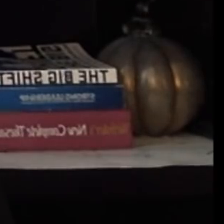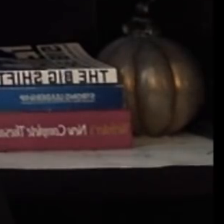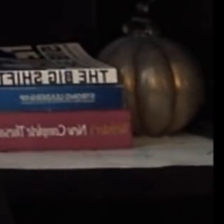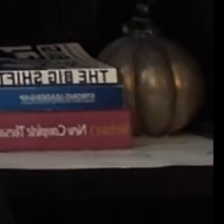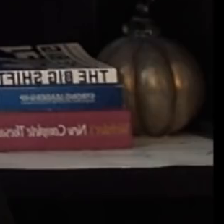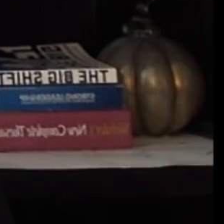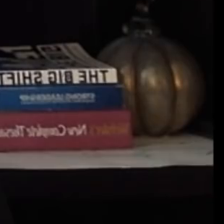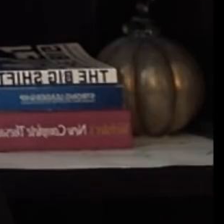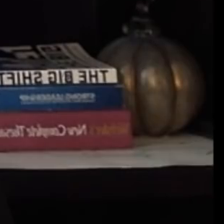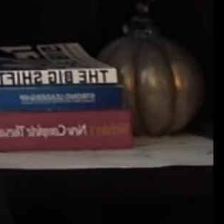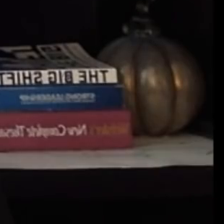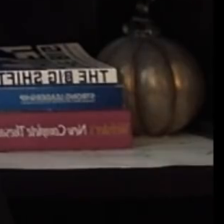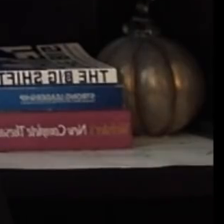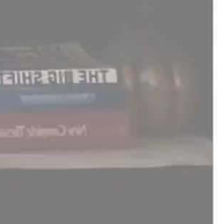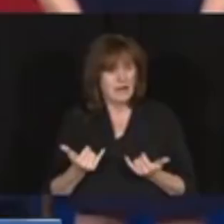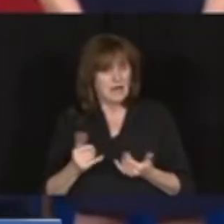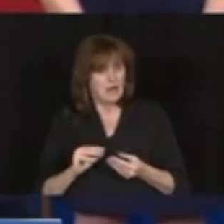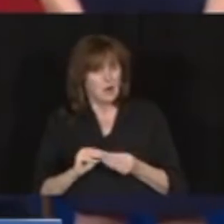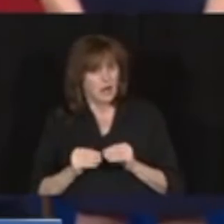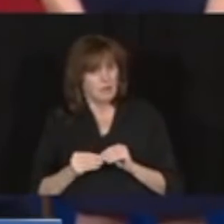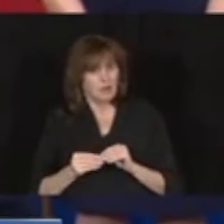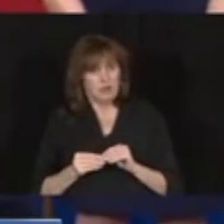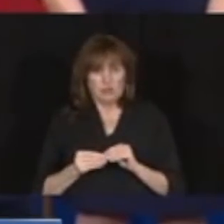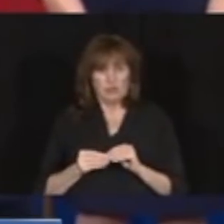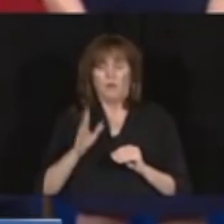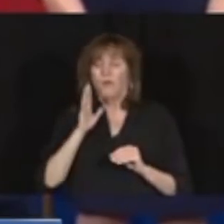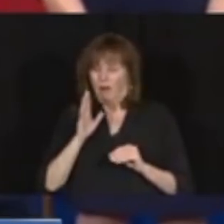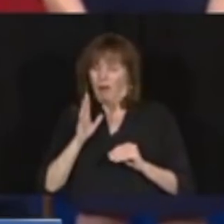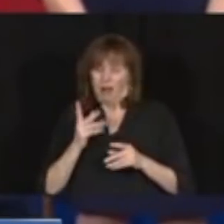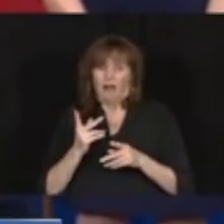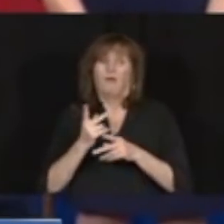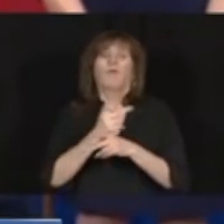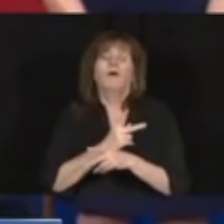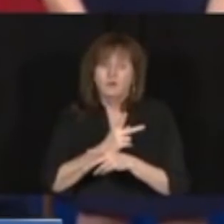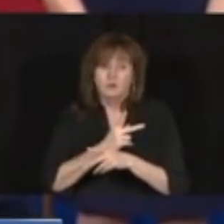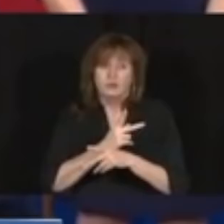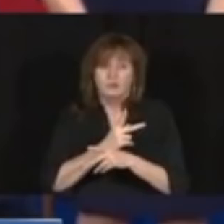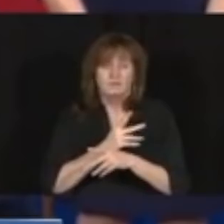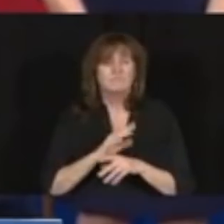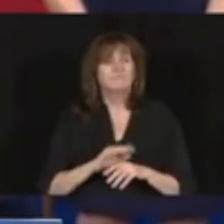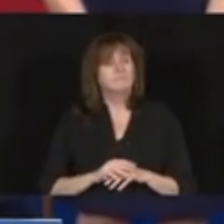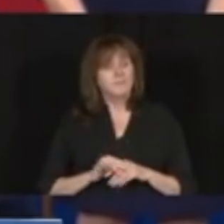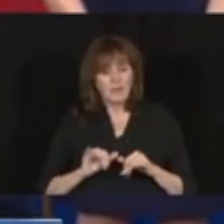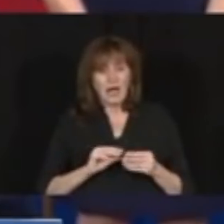admitting that this is the type of thing that keeps them up at night. But these aren't just numbers. These are real